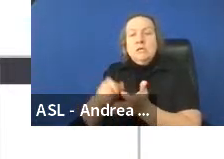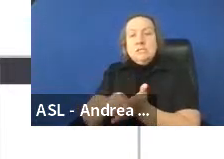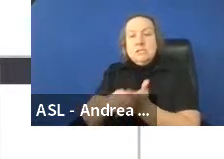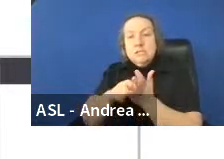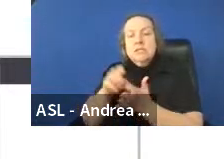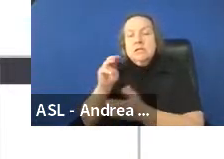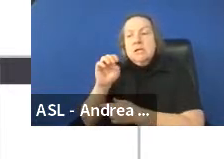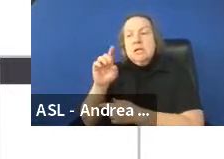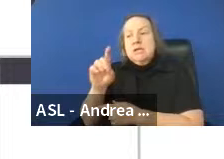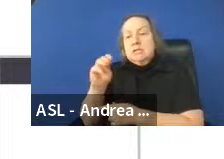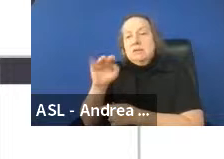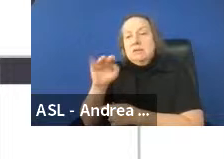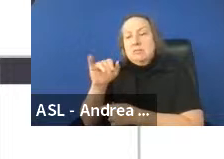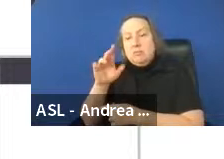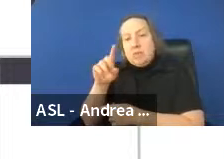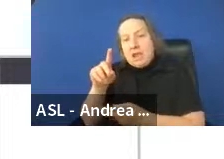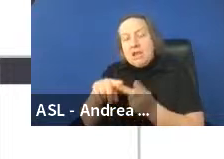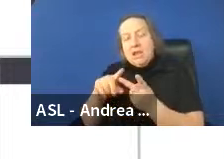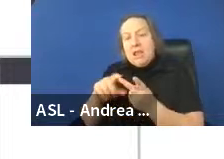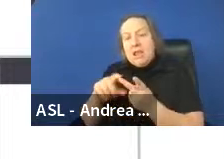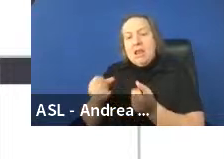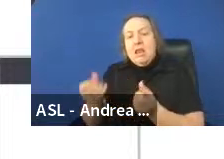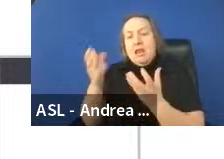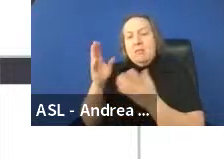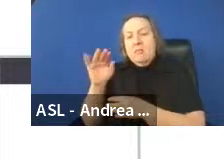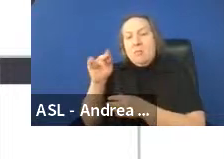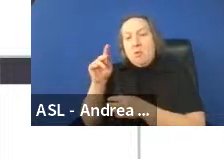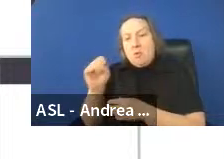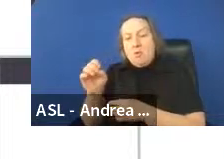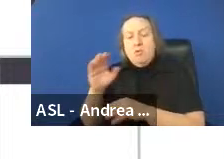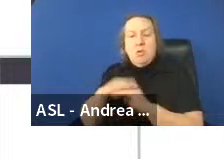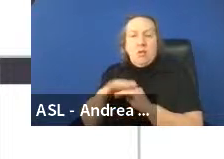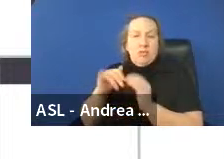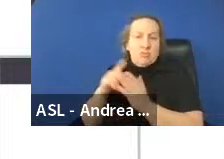mode share that we're talking about on the program. We think that